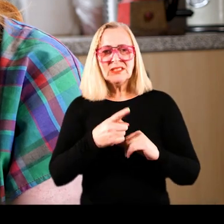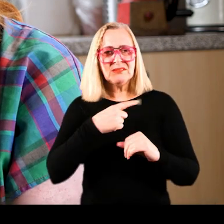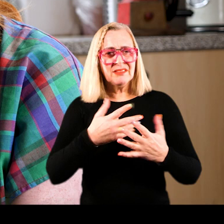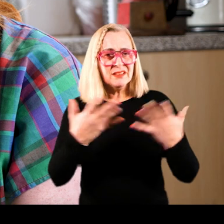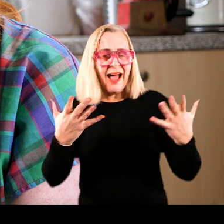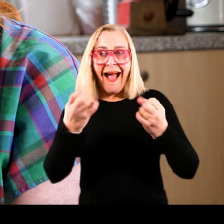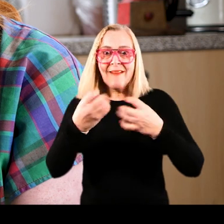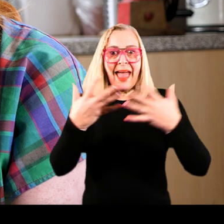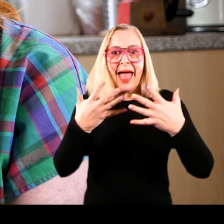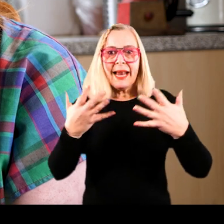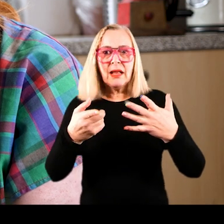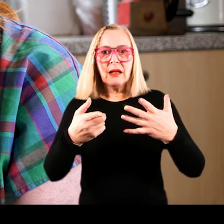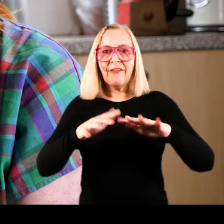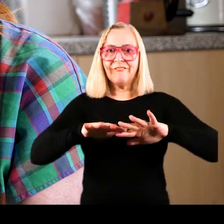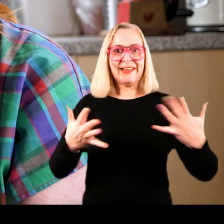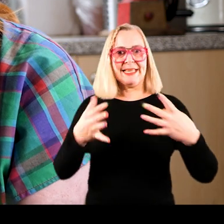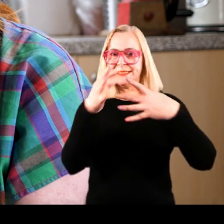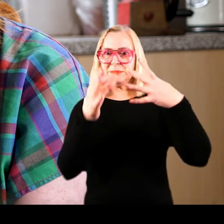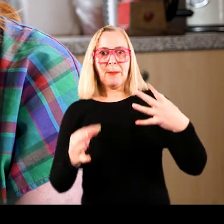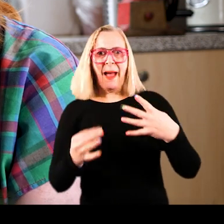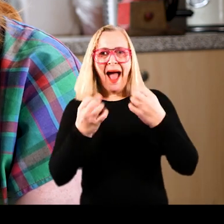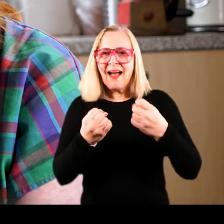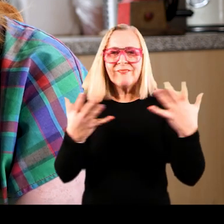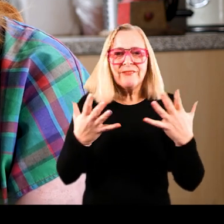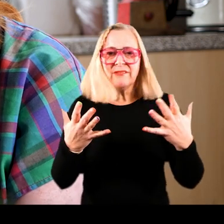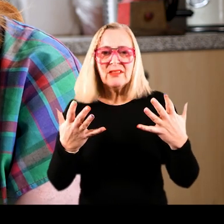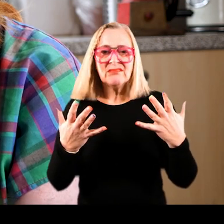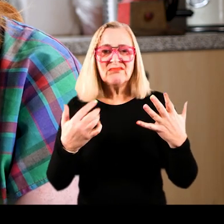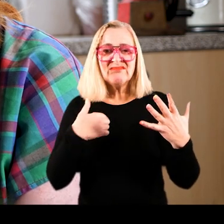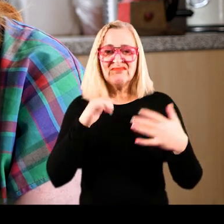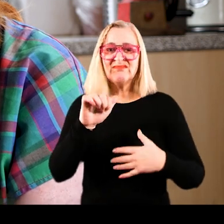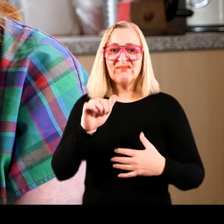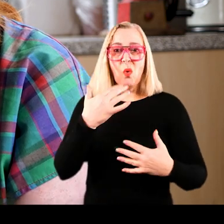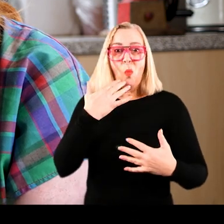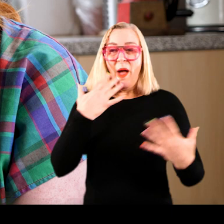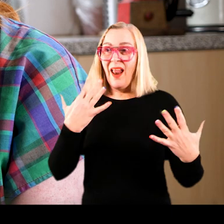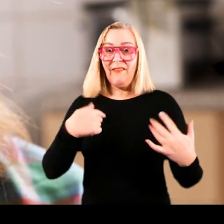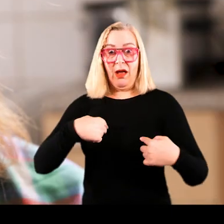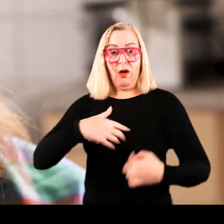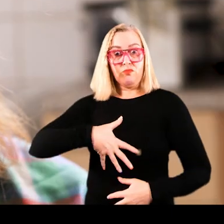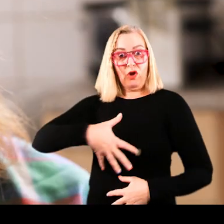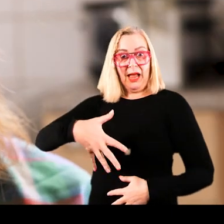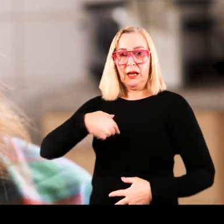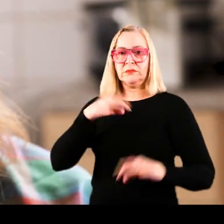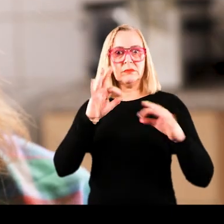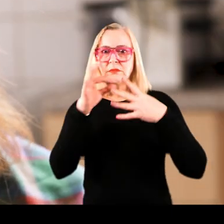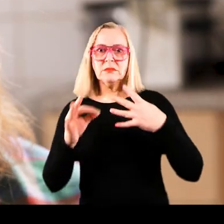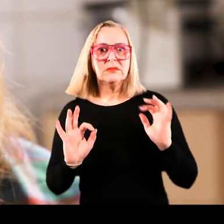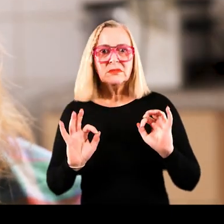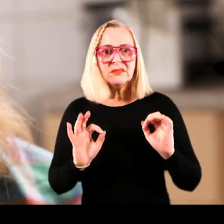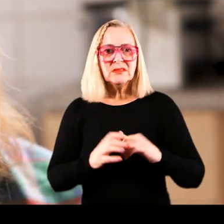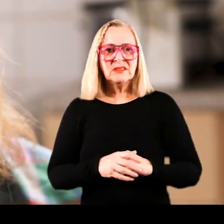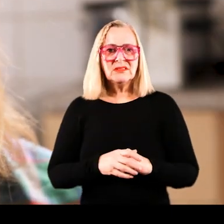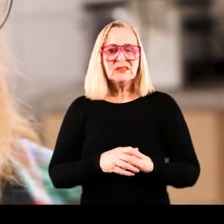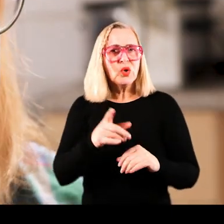point where you've not had the symptoms? And I said to her, yeah, whenever I've been pregnant. And she said to me, have you ever heard